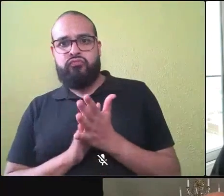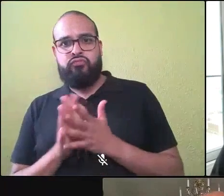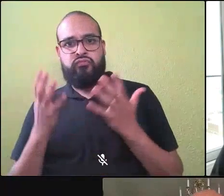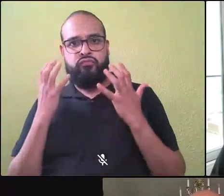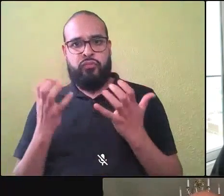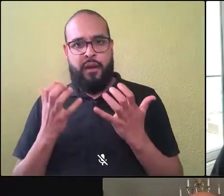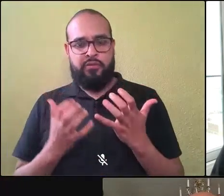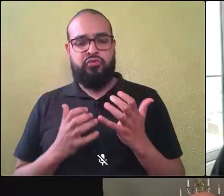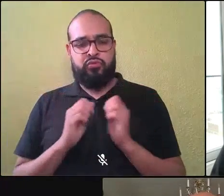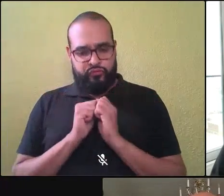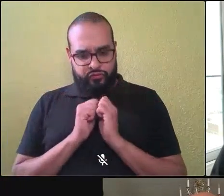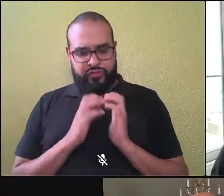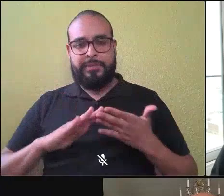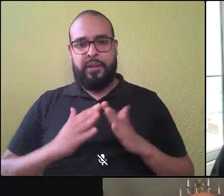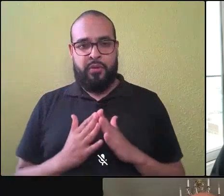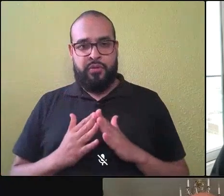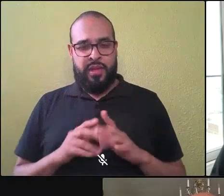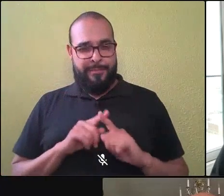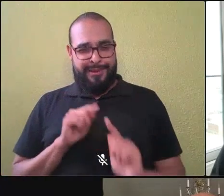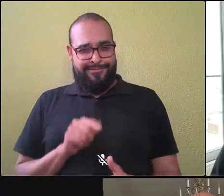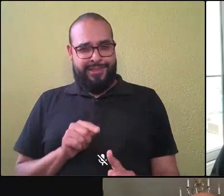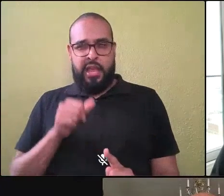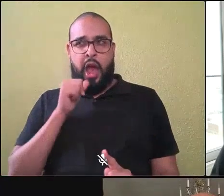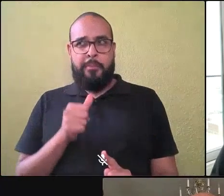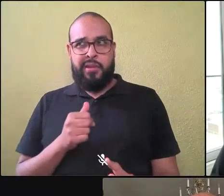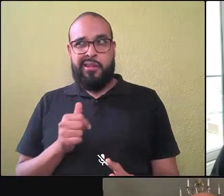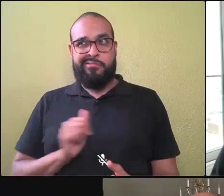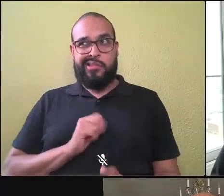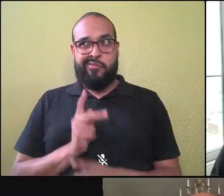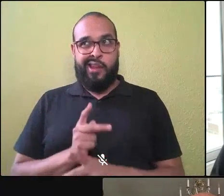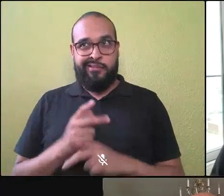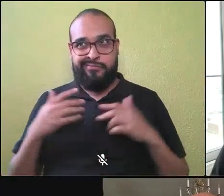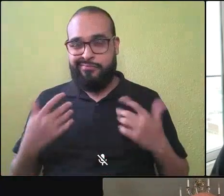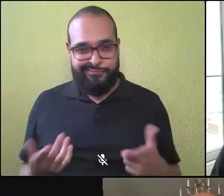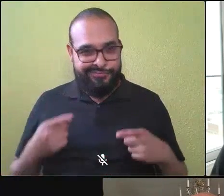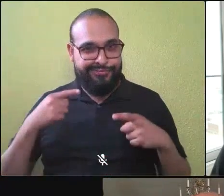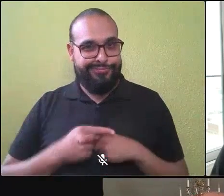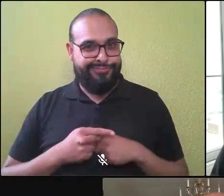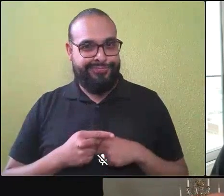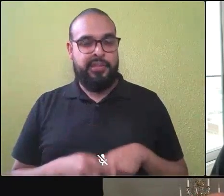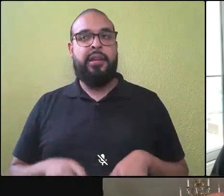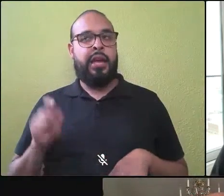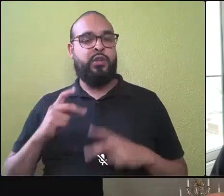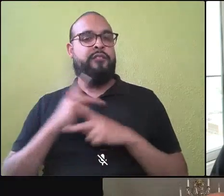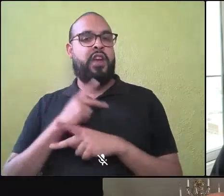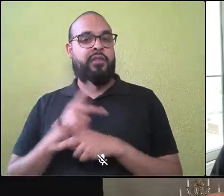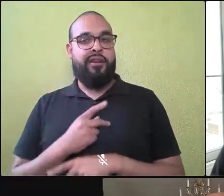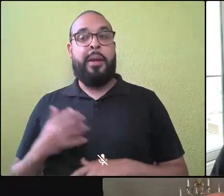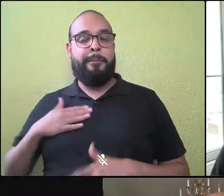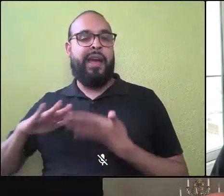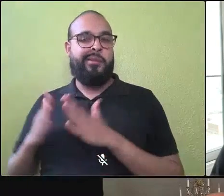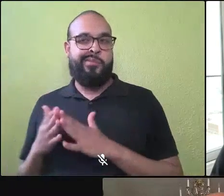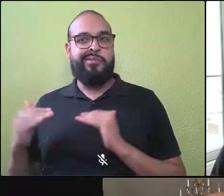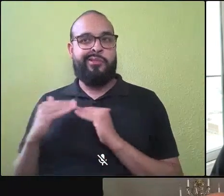of my self-care, then I think that is, I need to either rethink the way in which I sort of move through my community, or ultimately decide like